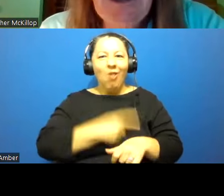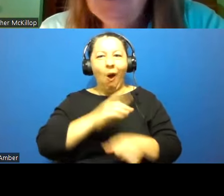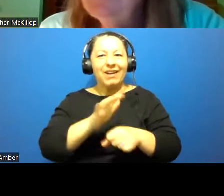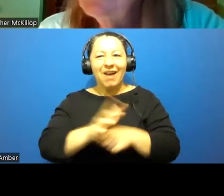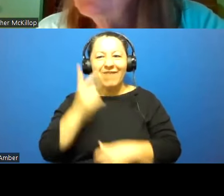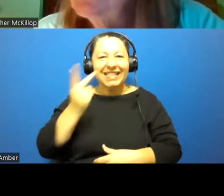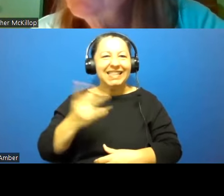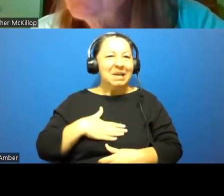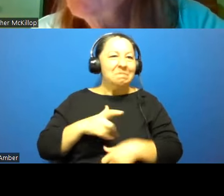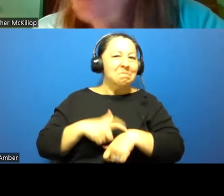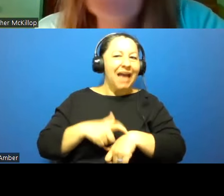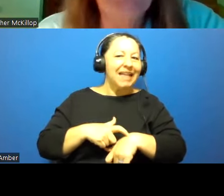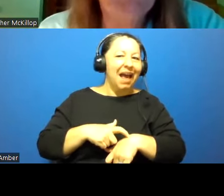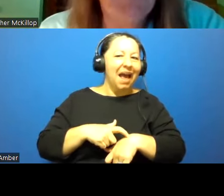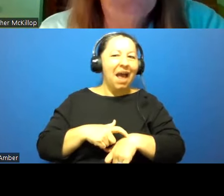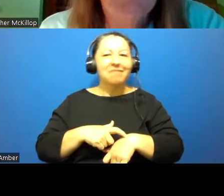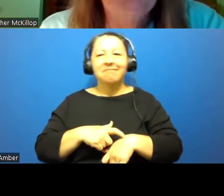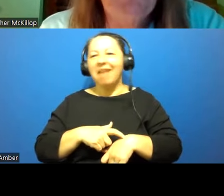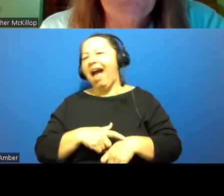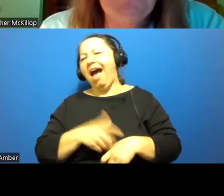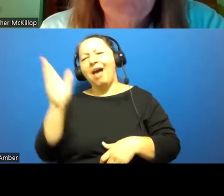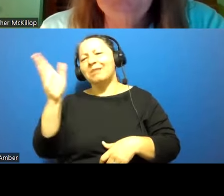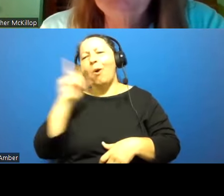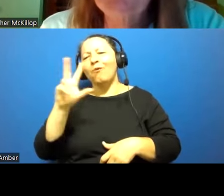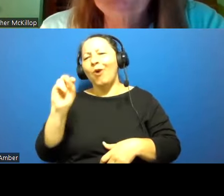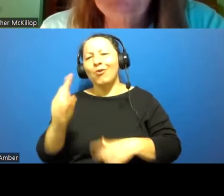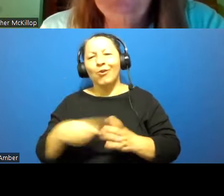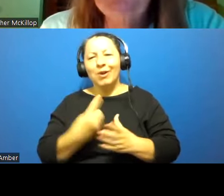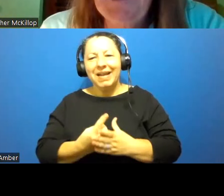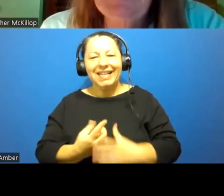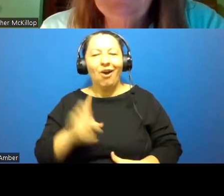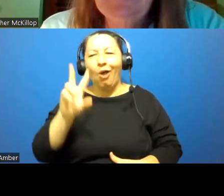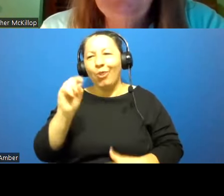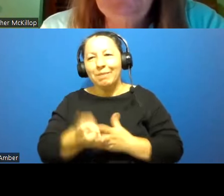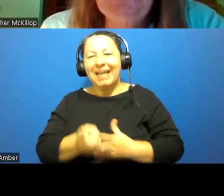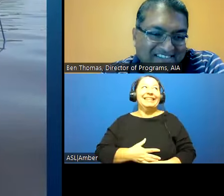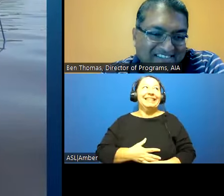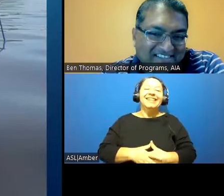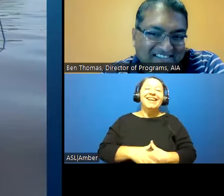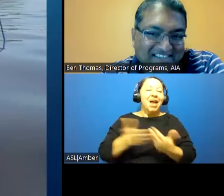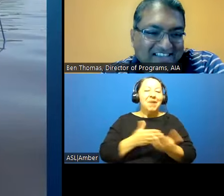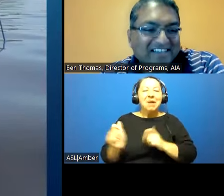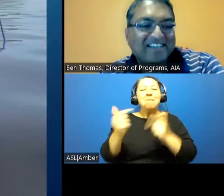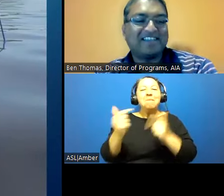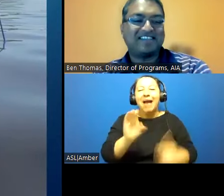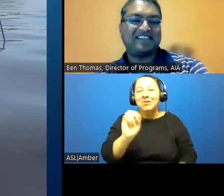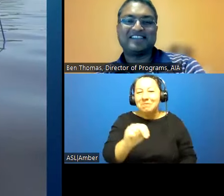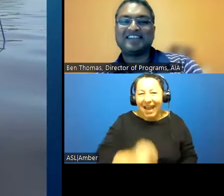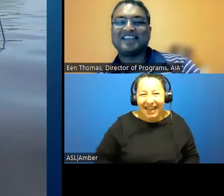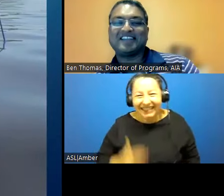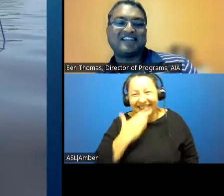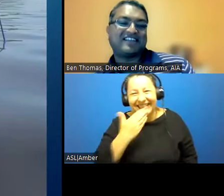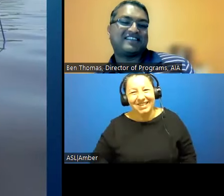little, I've talked for half an hour. So I return this back to Ben. Thank